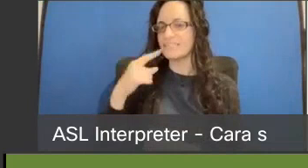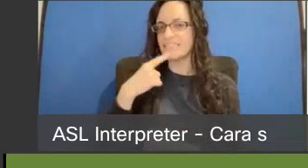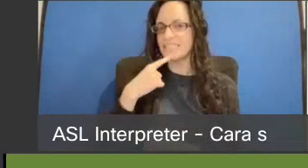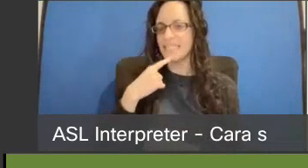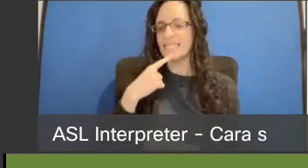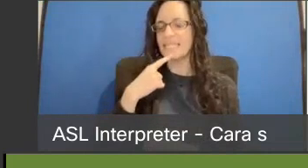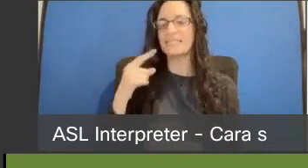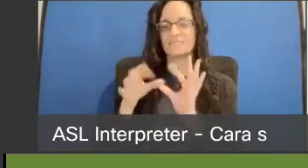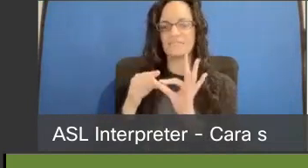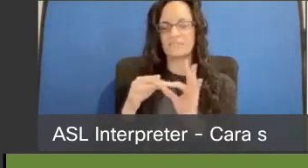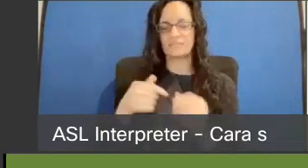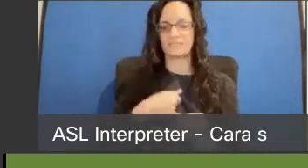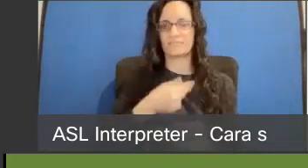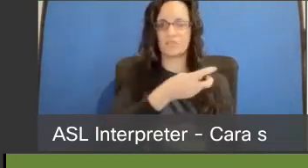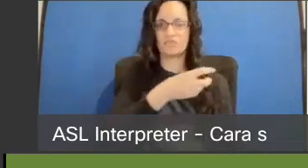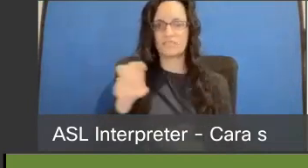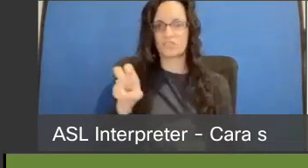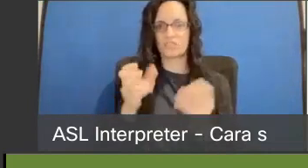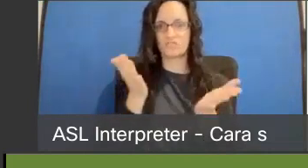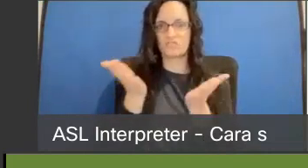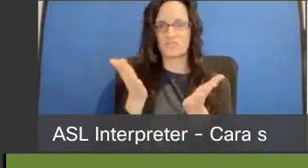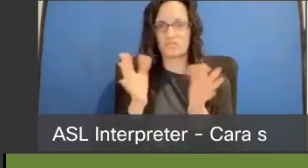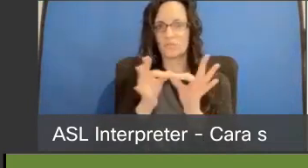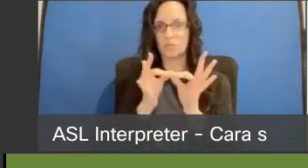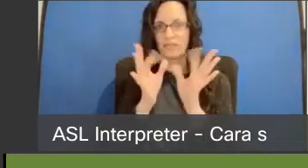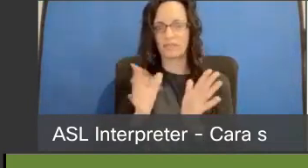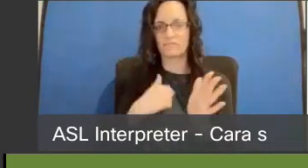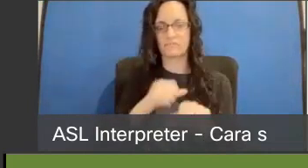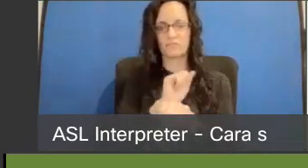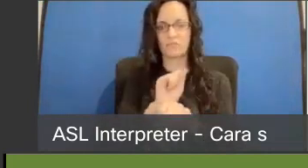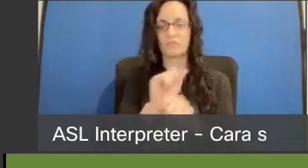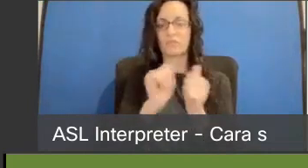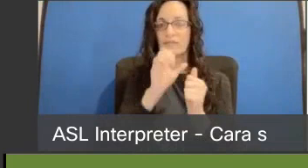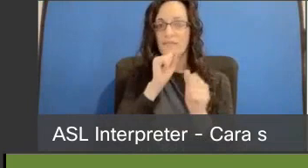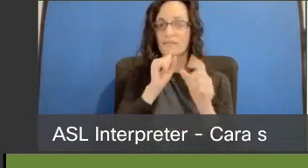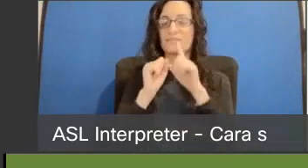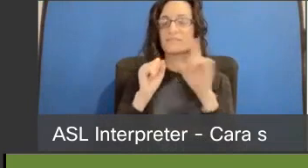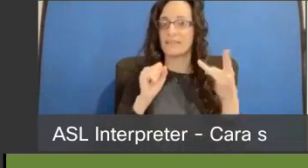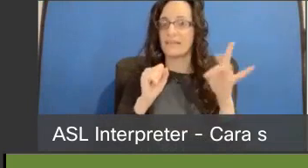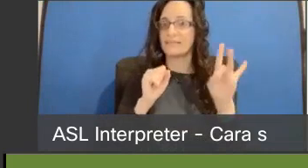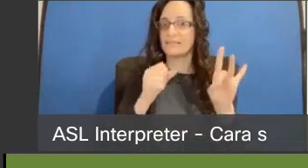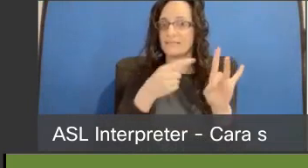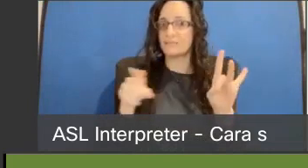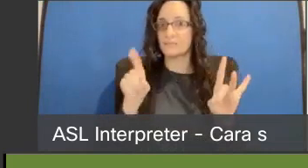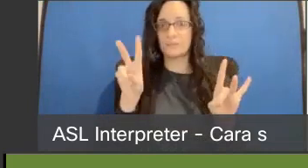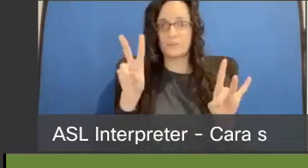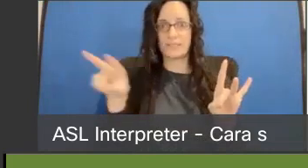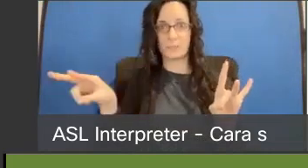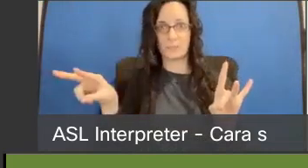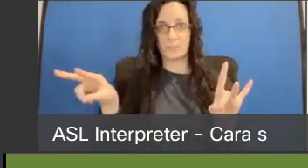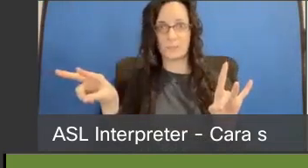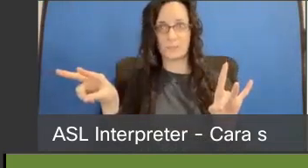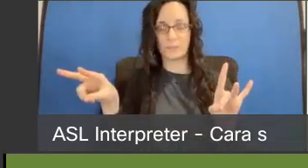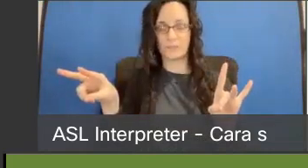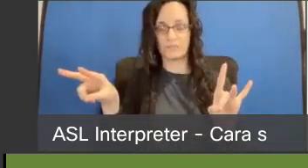I am a transition service coordinator working with 18 to 22-year-olds, 18 to 22.